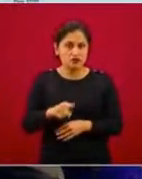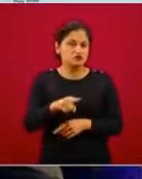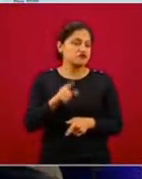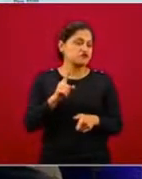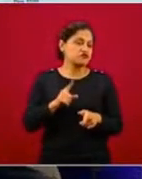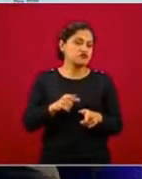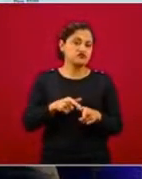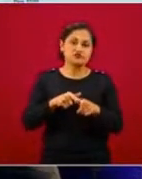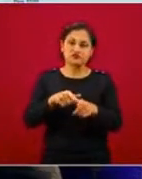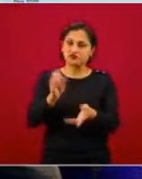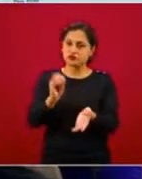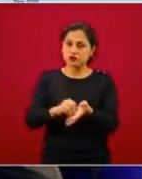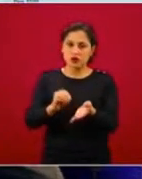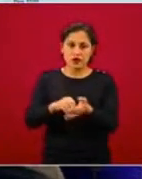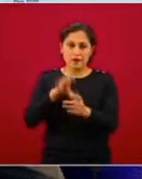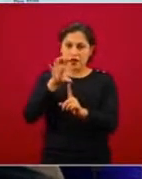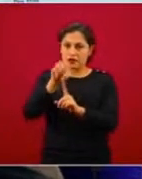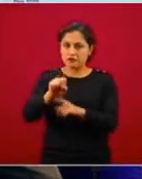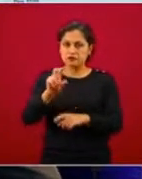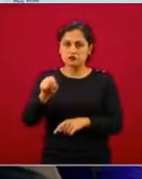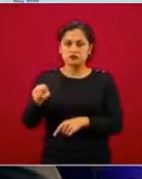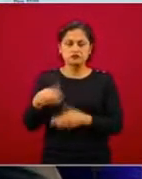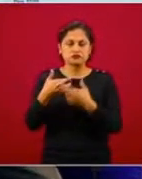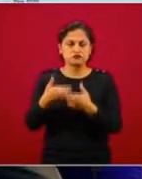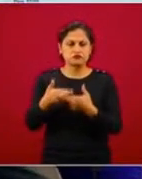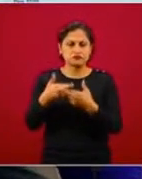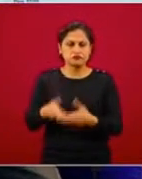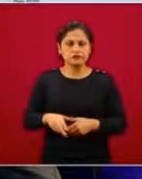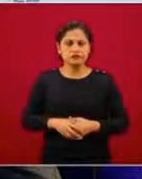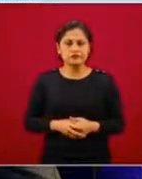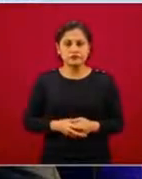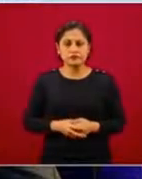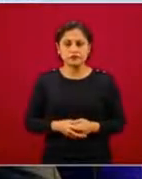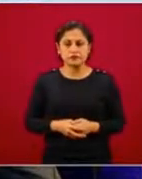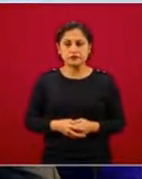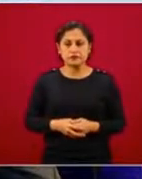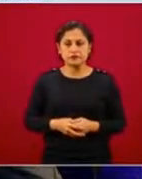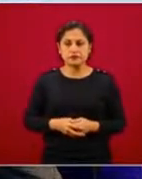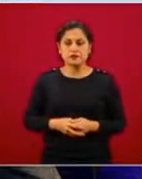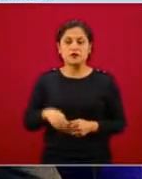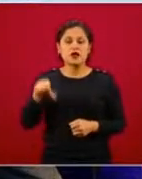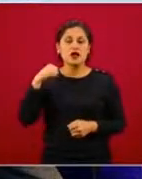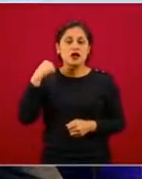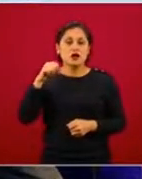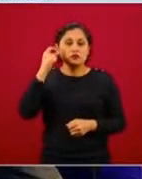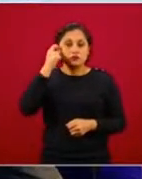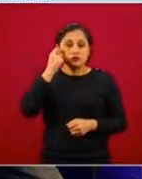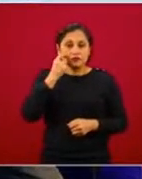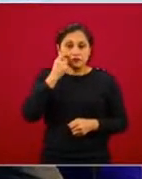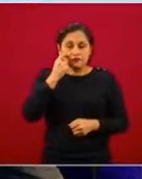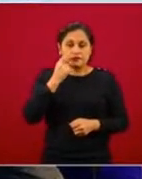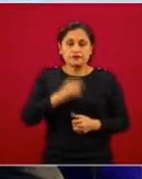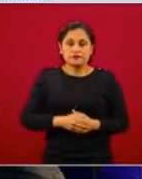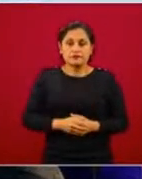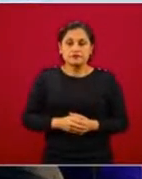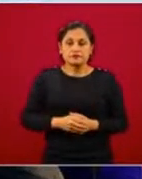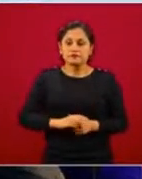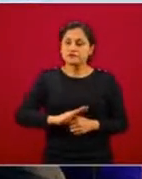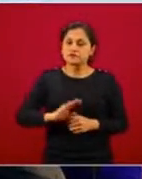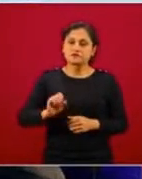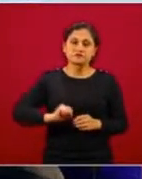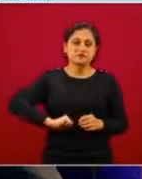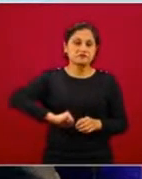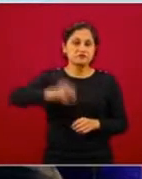of the 10% that had originally been predicted, but we still have available beds. This is Acapulco Guerrero. This has